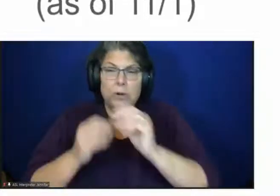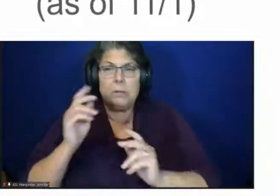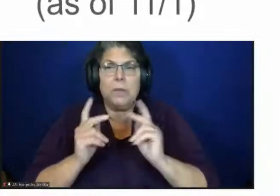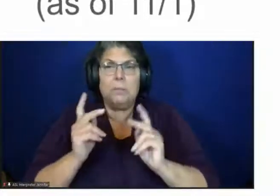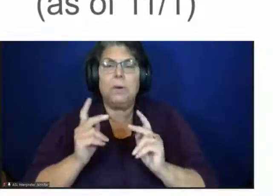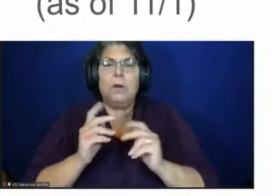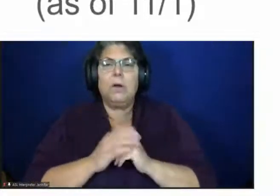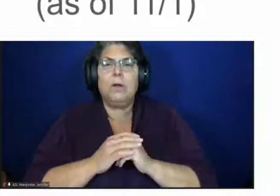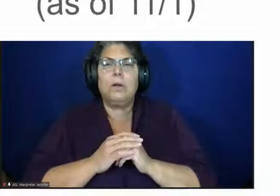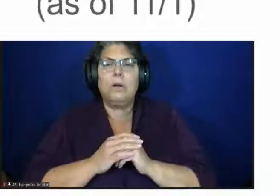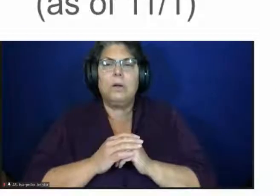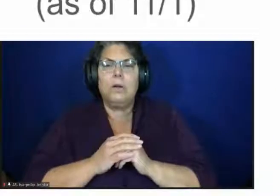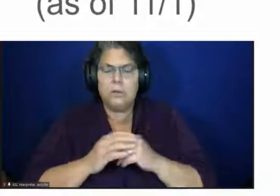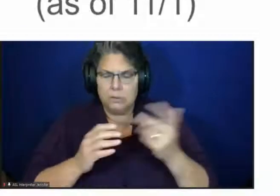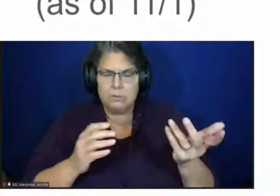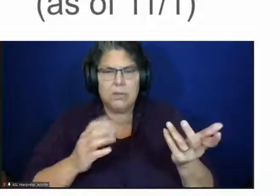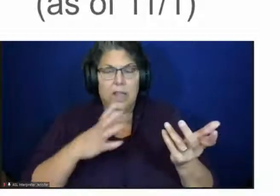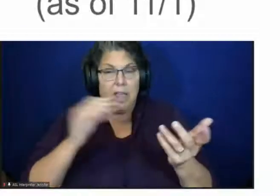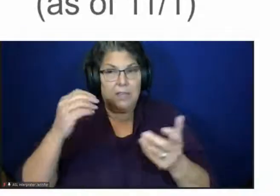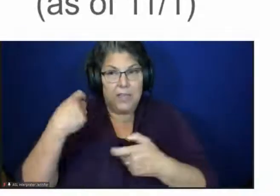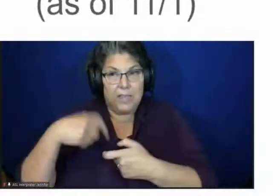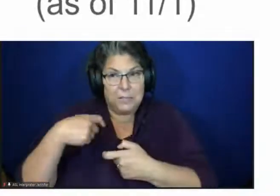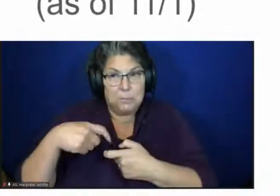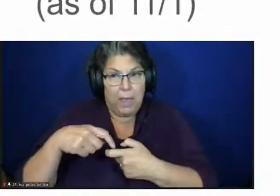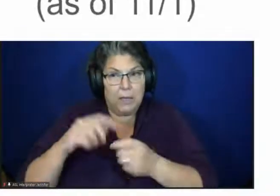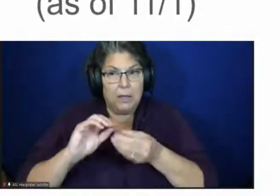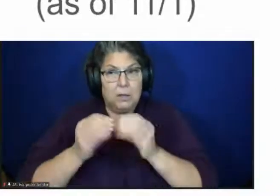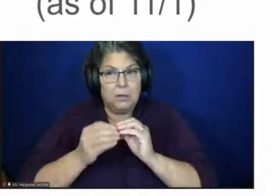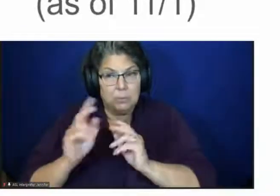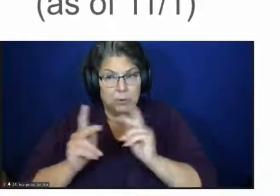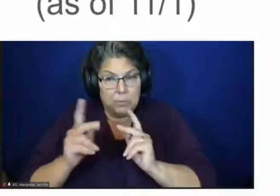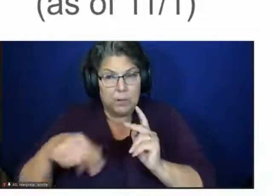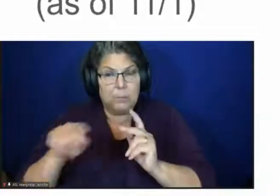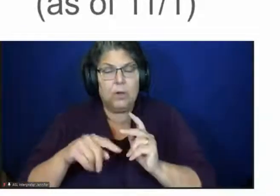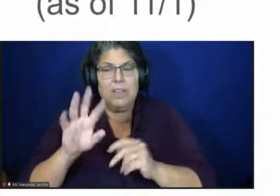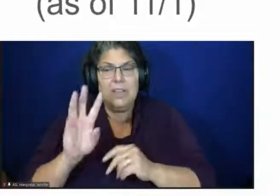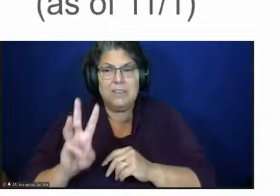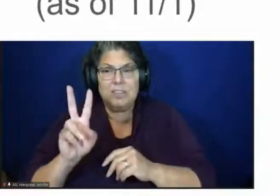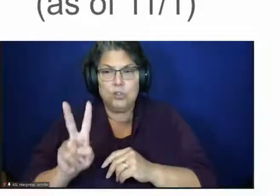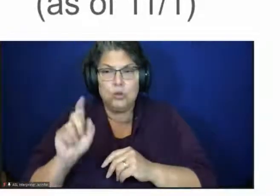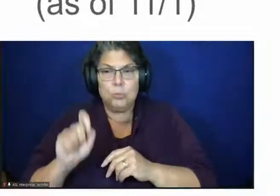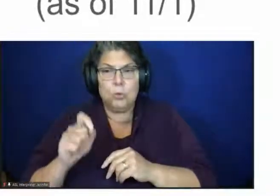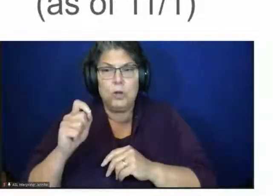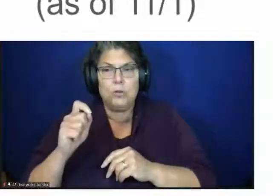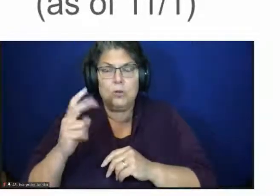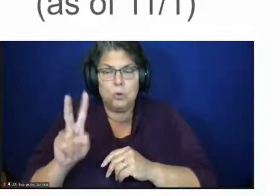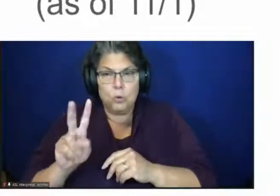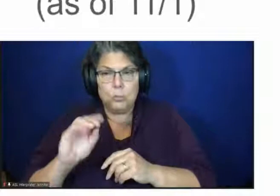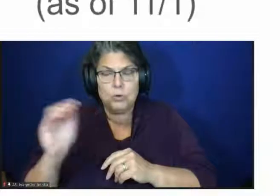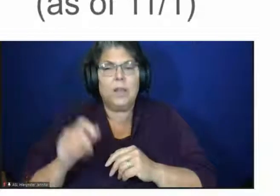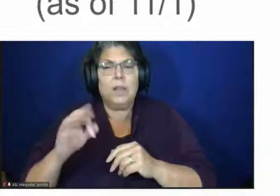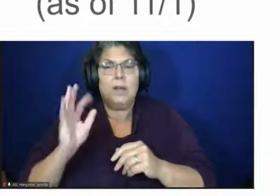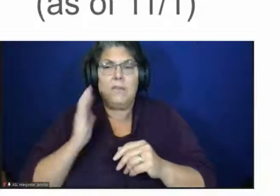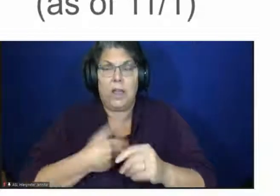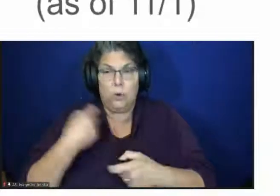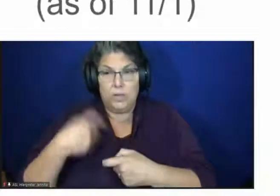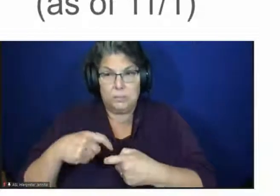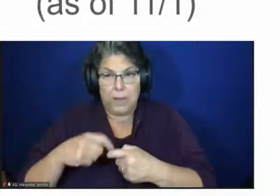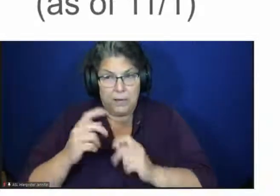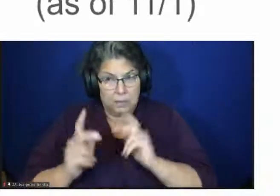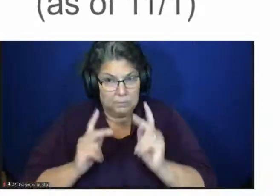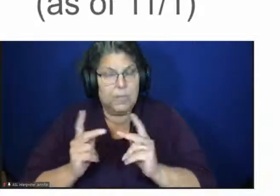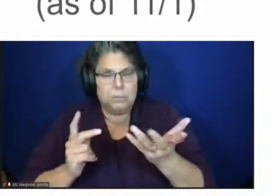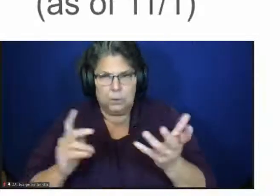1, and in the Hispanic population, where 60.2% of our Hispanic residents are fully vaccinated,